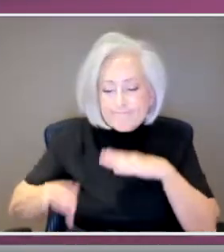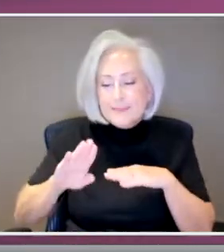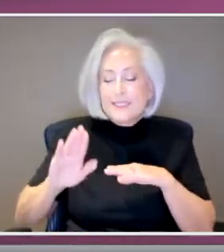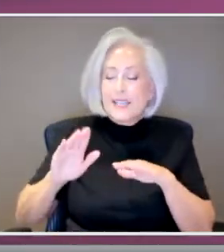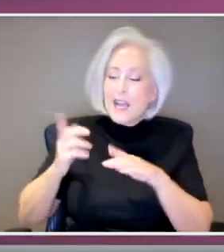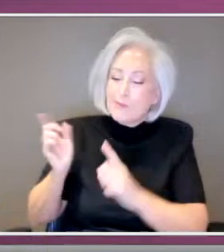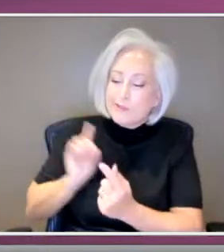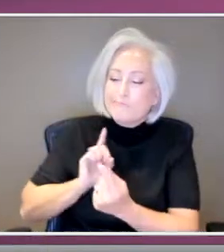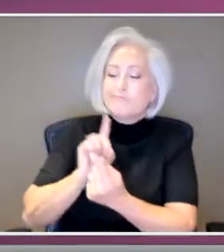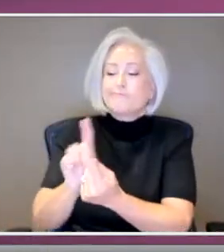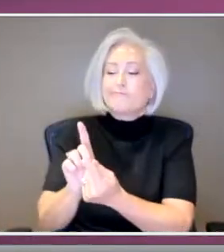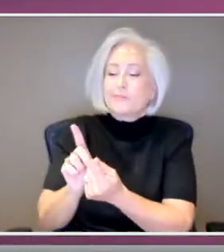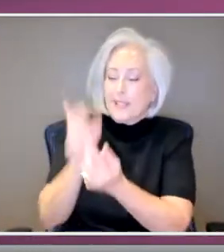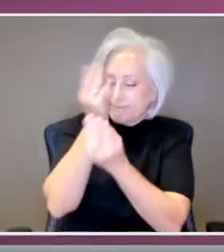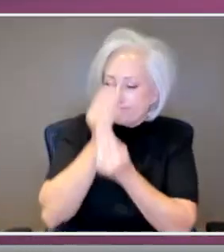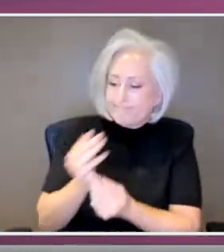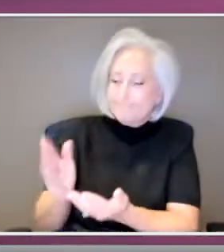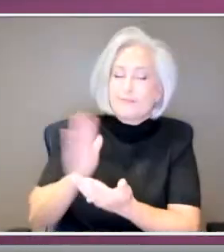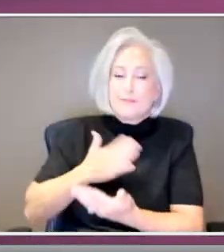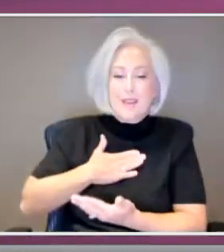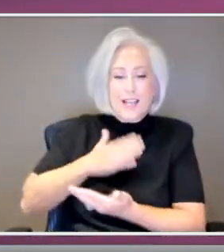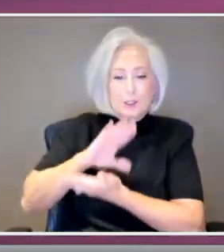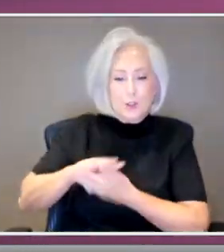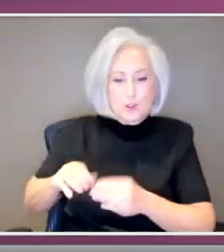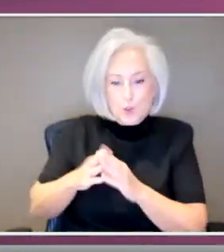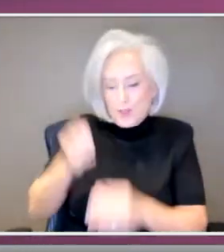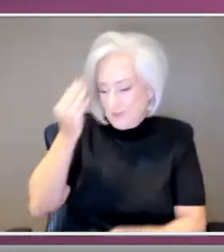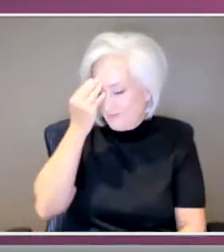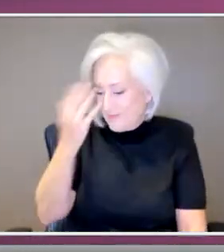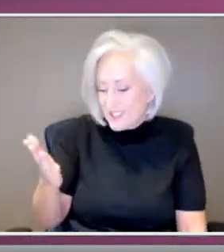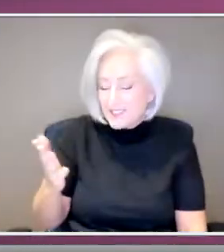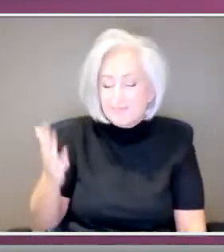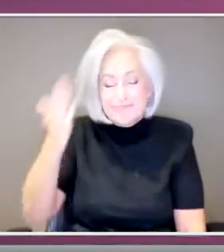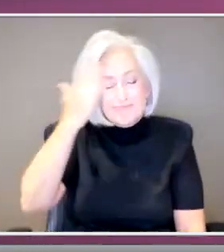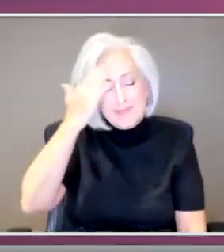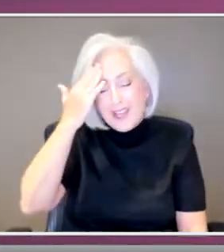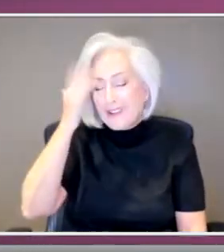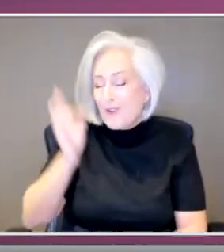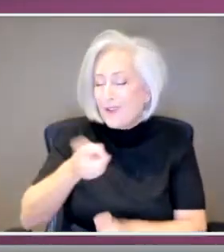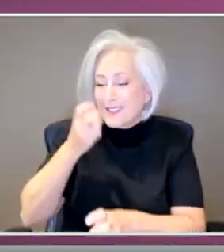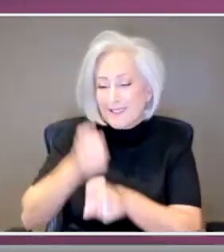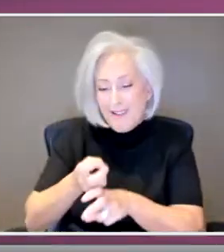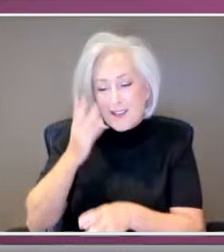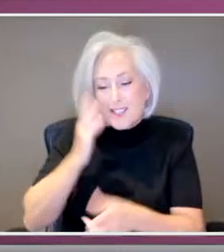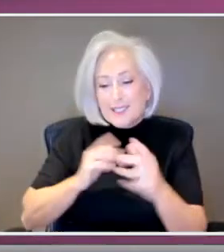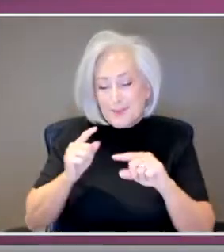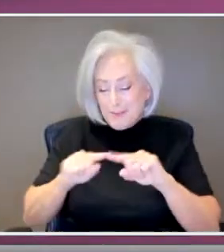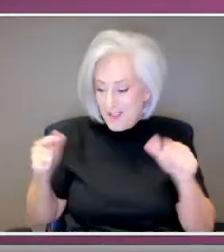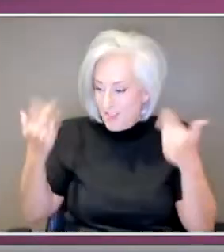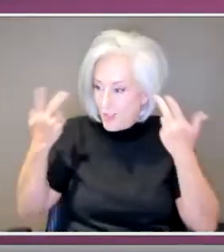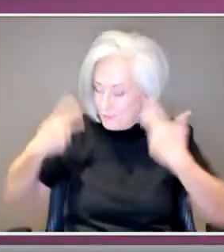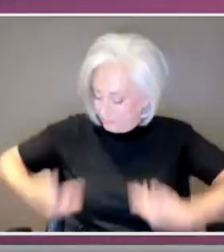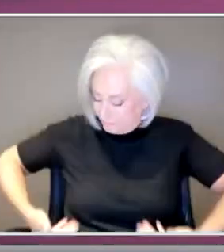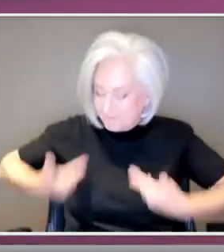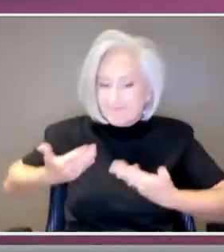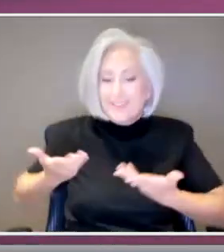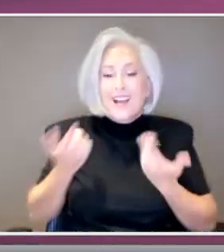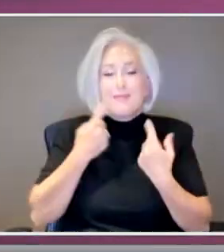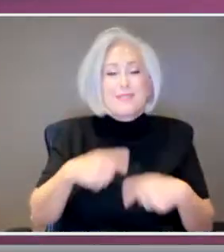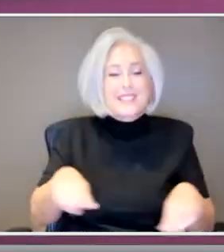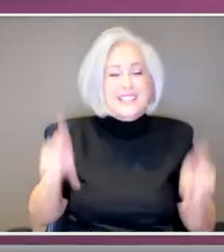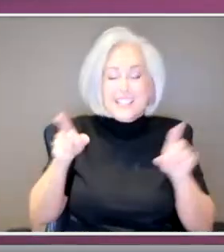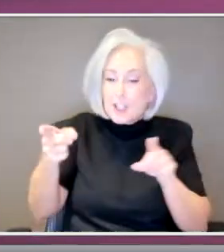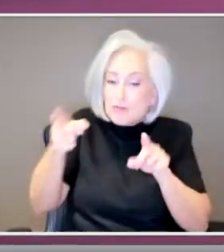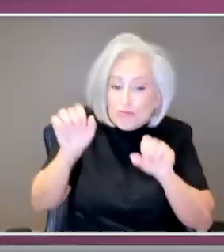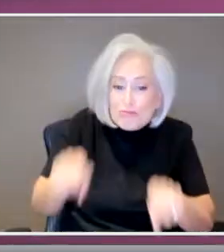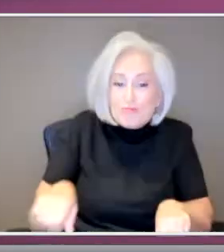like, hey, I know it is so hard to go through these things, but here I am. I made it through. I know that you can also make it